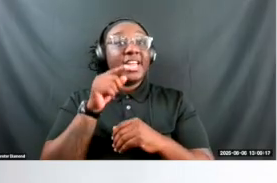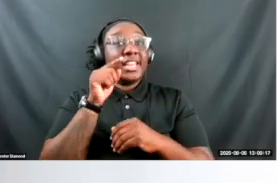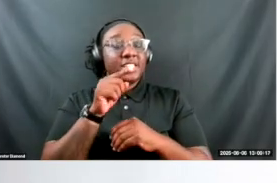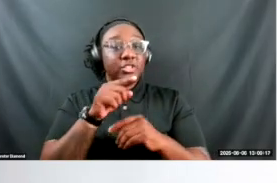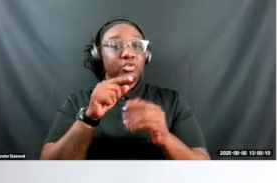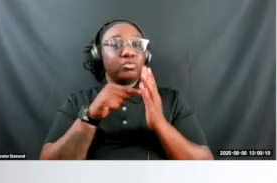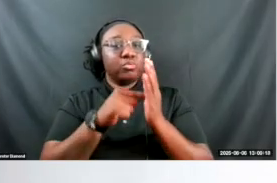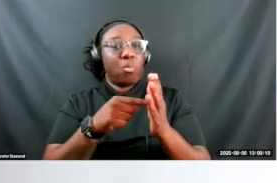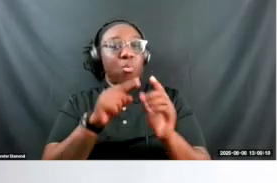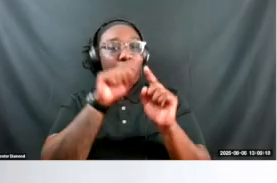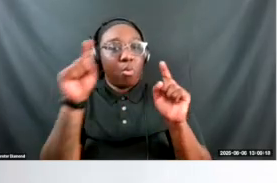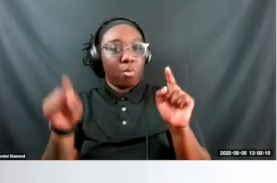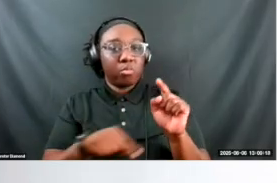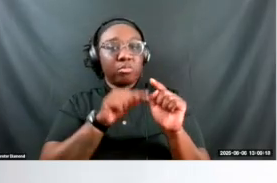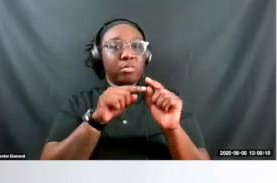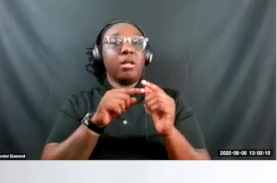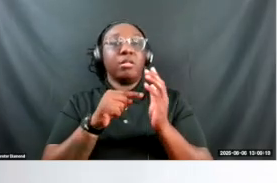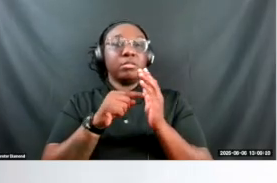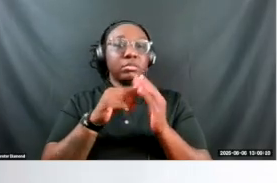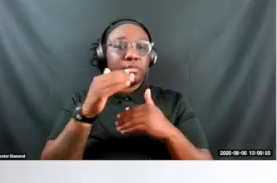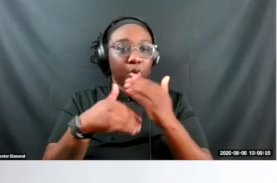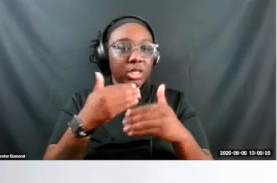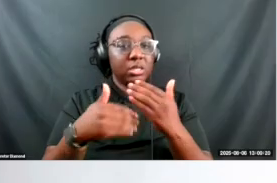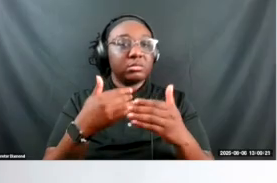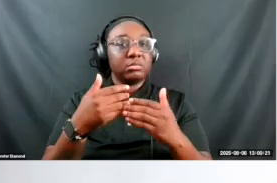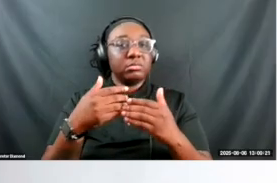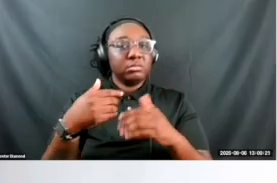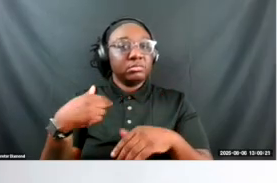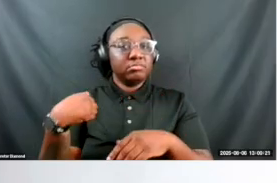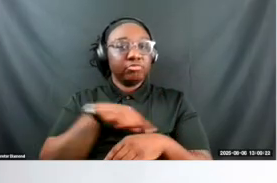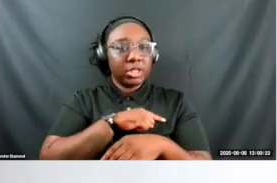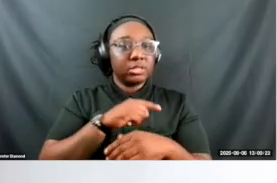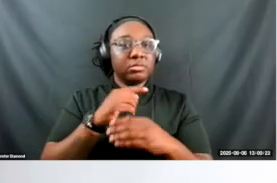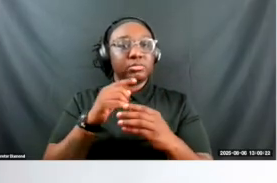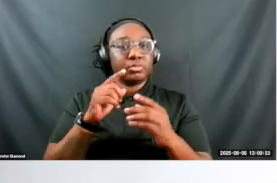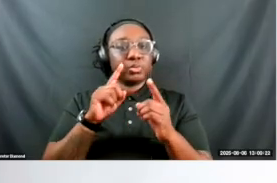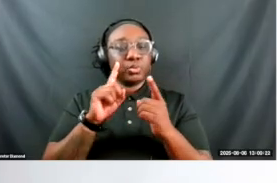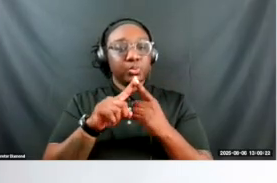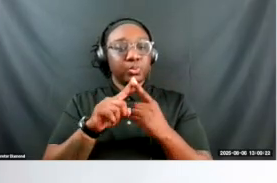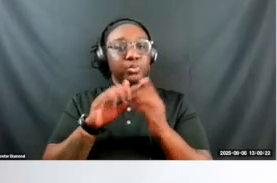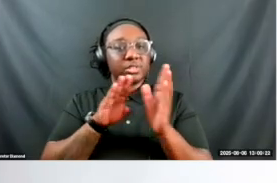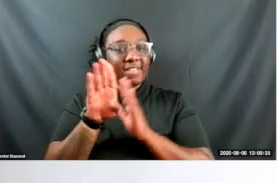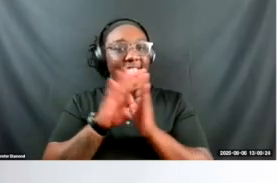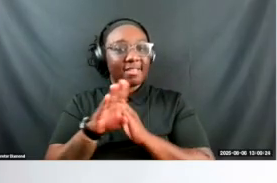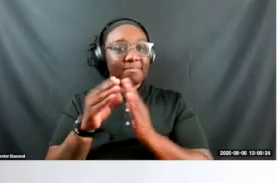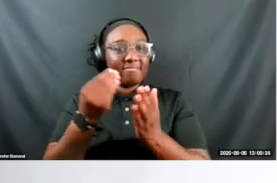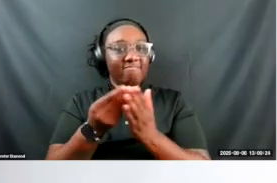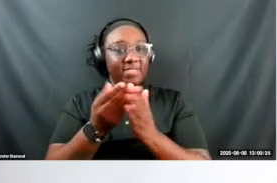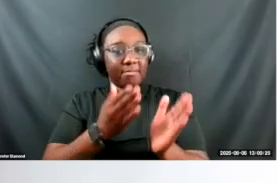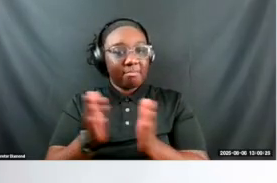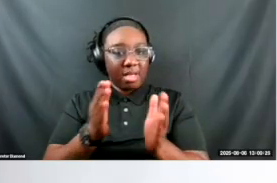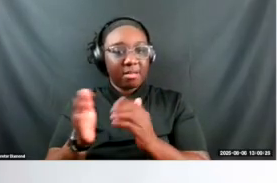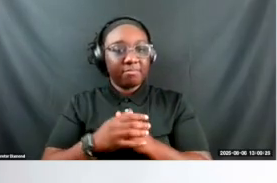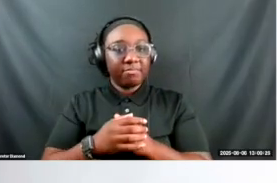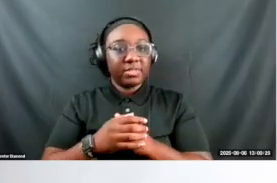on June 17th began the official process for us to collaborate to develop the funding plan, with mid-June to mid-August being